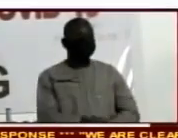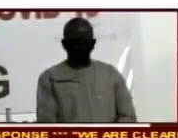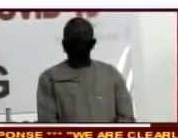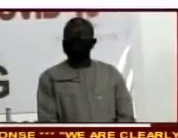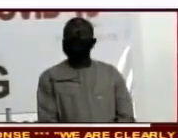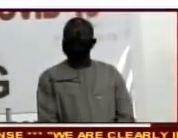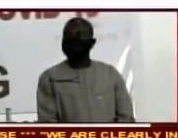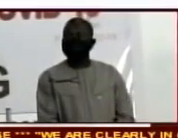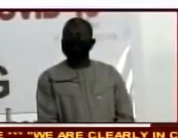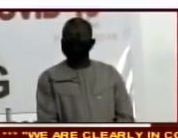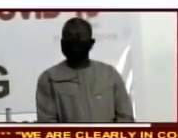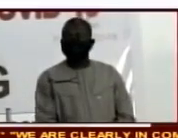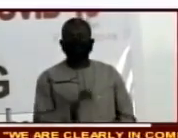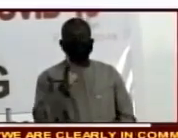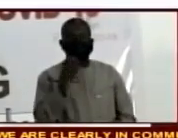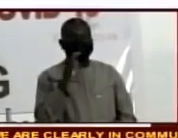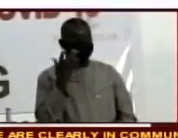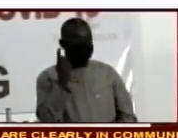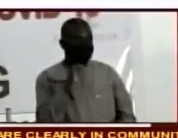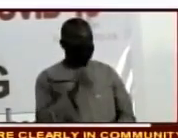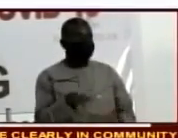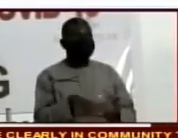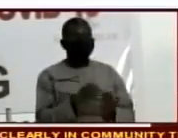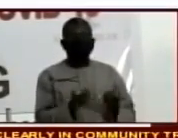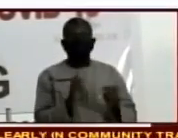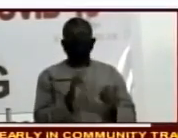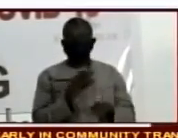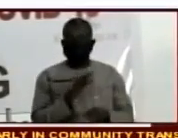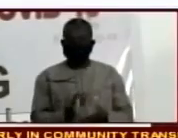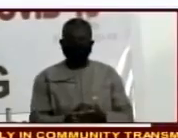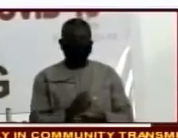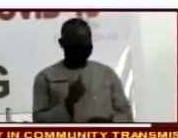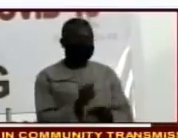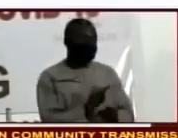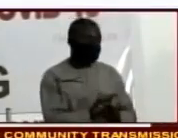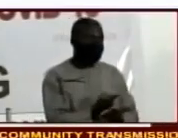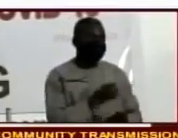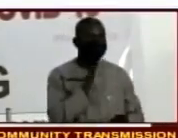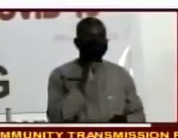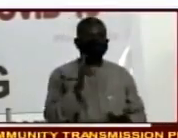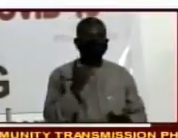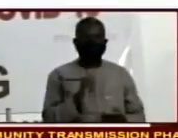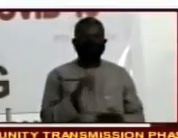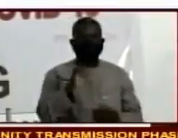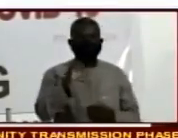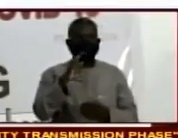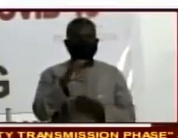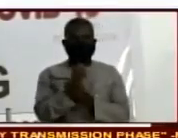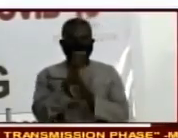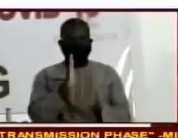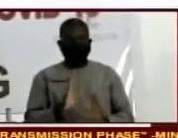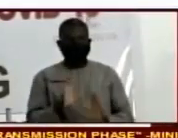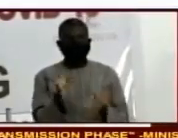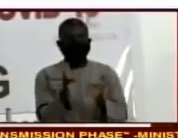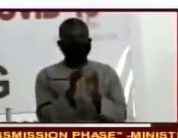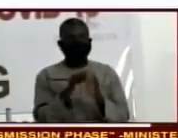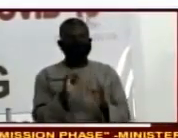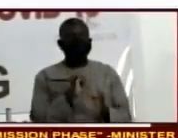And one of the outcomes of that liaison is the stakeholder meeting that I